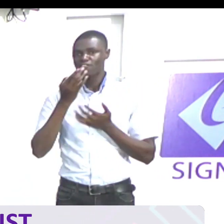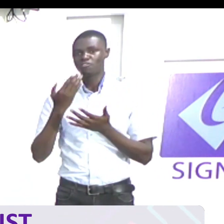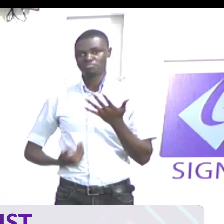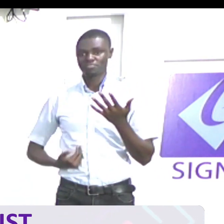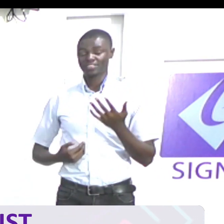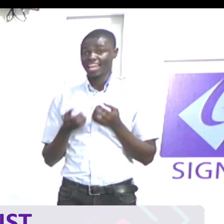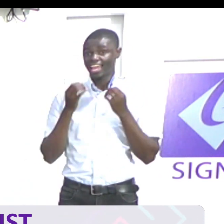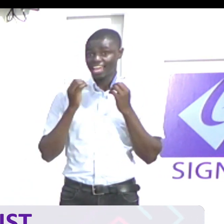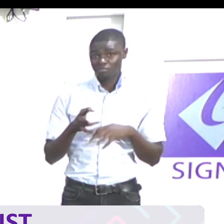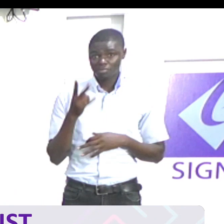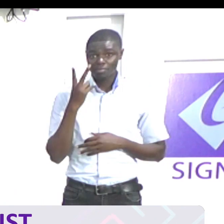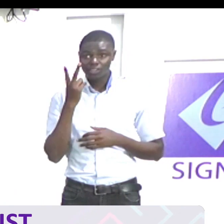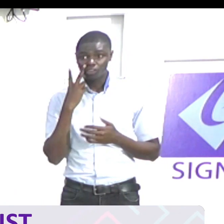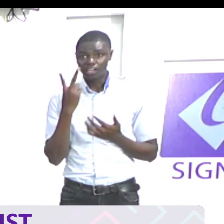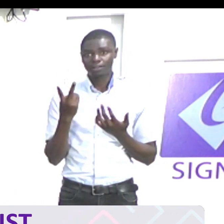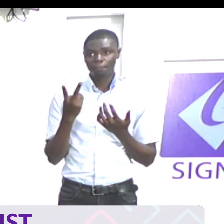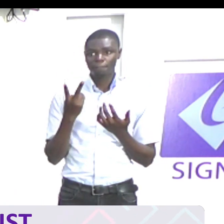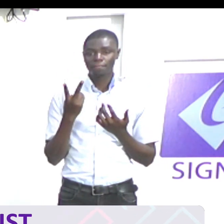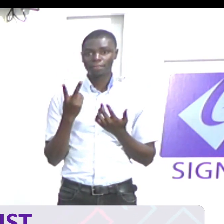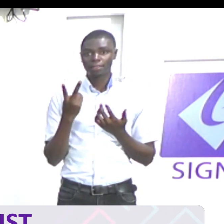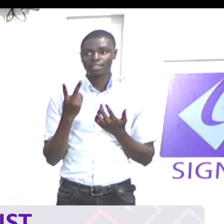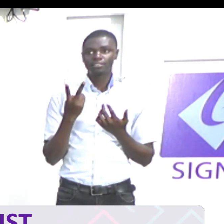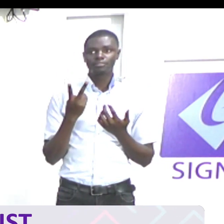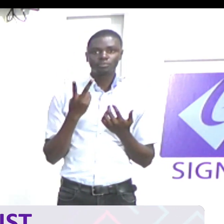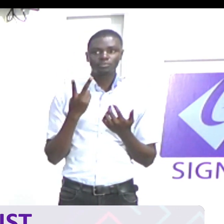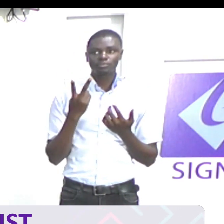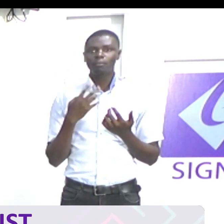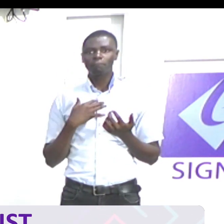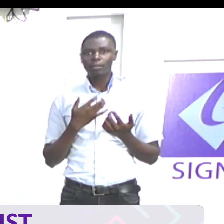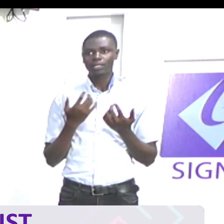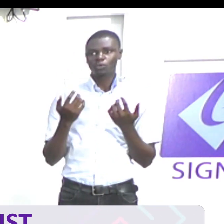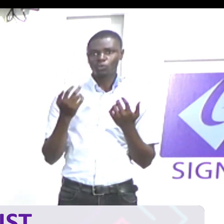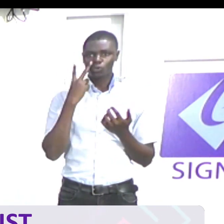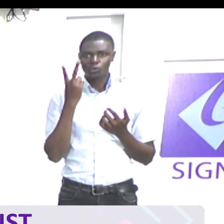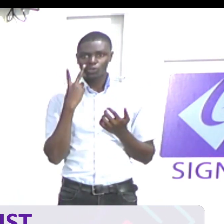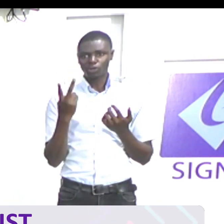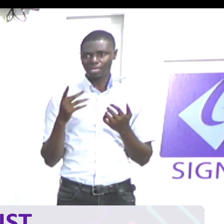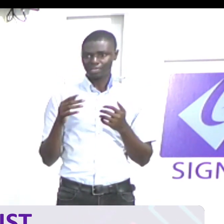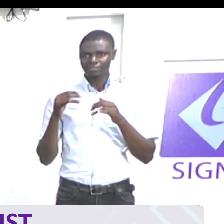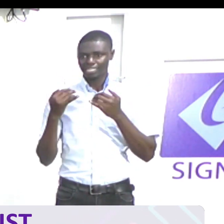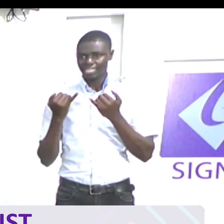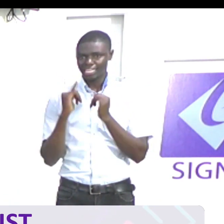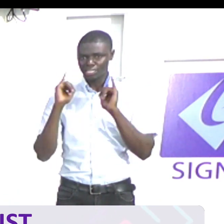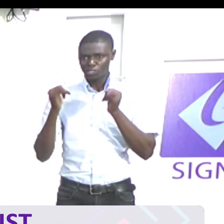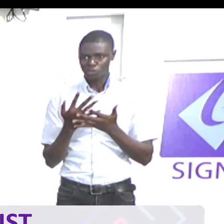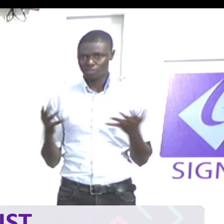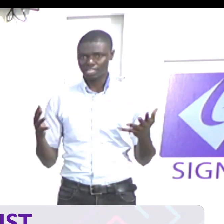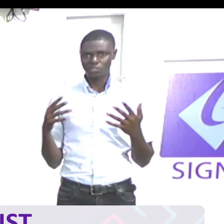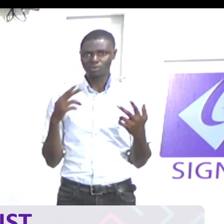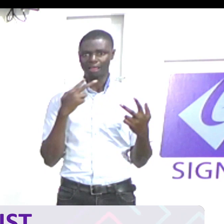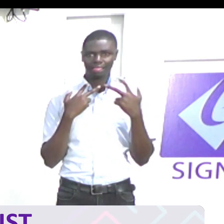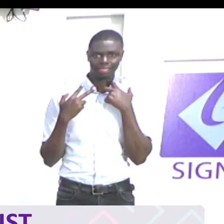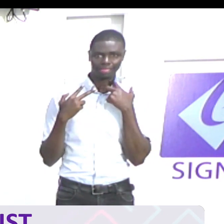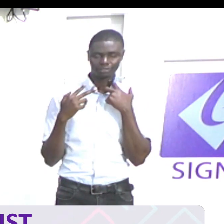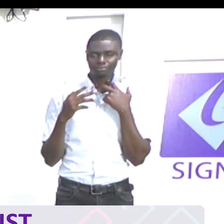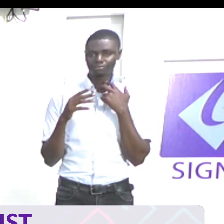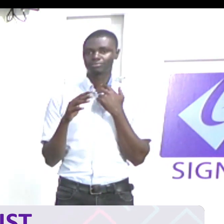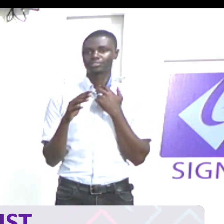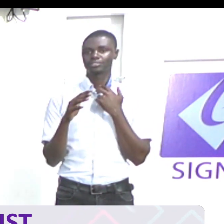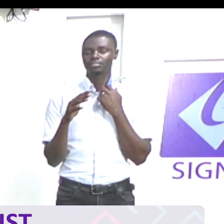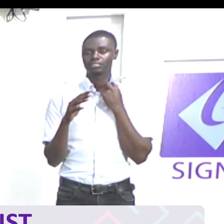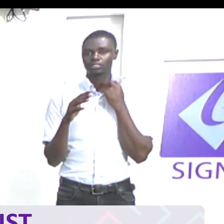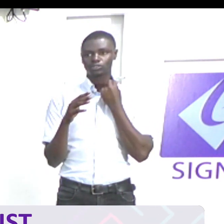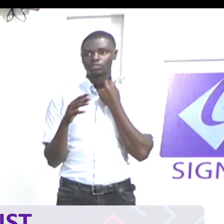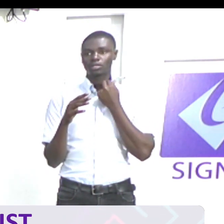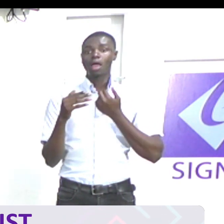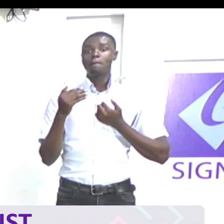Nikiona ishaanza kupaka dots hivi naanza. Unateveva unasema hapana Unajua are you the kind of person now when